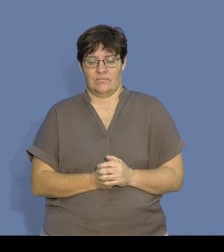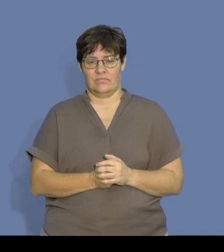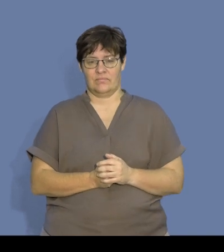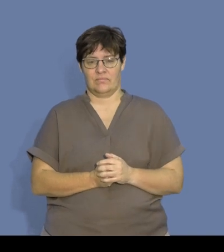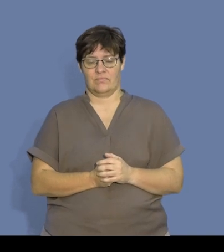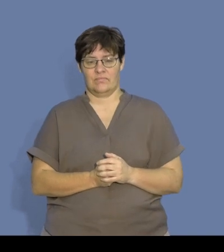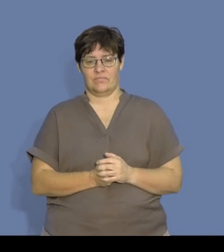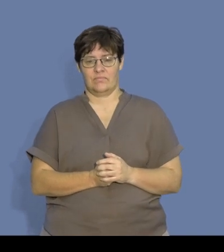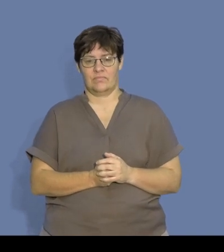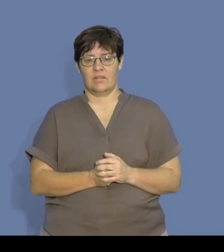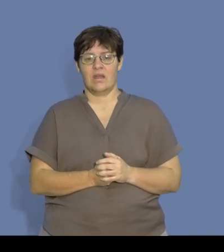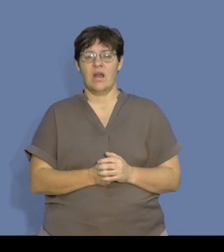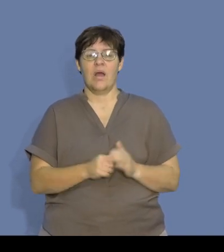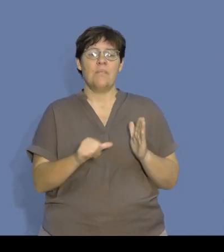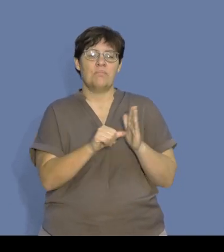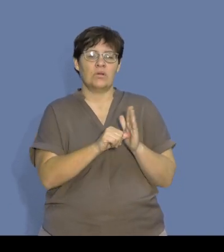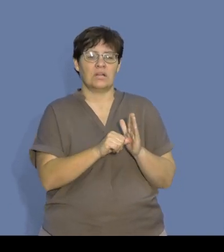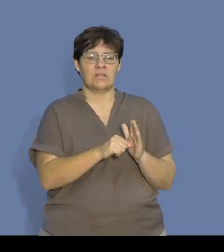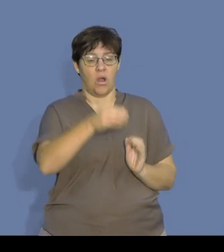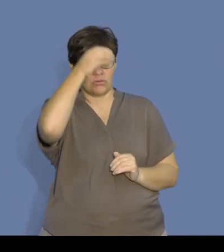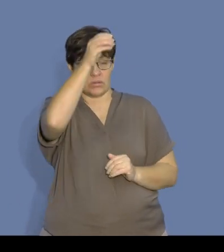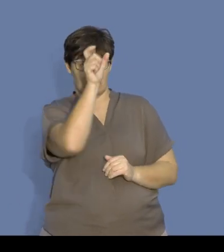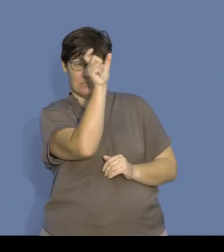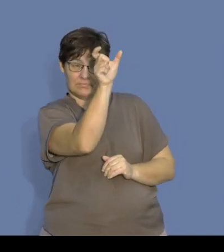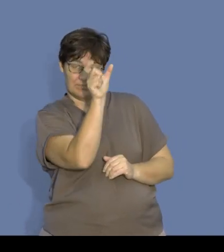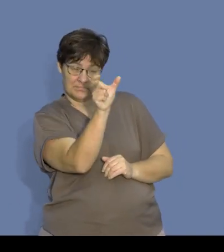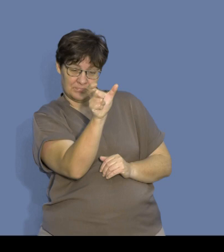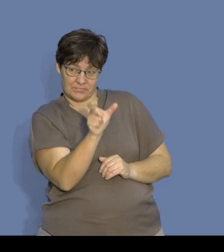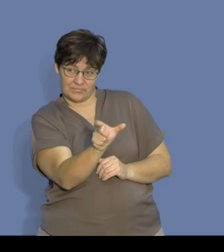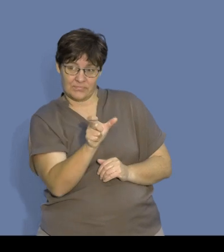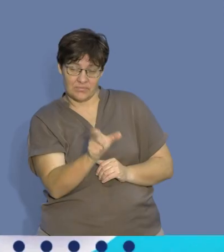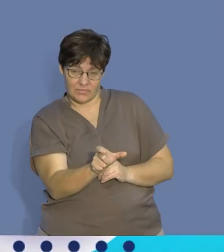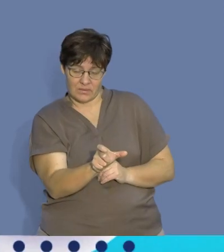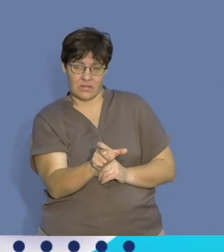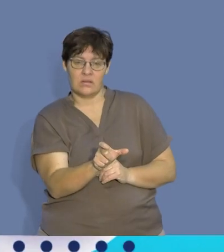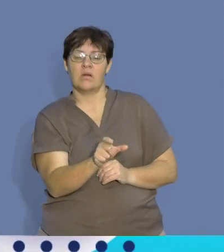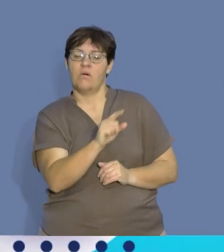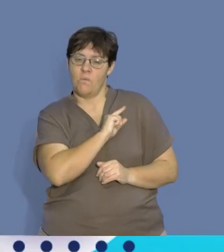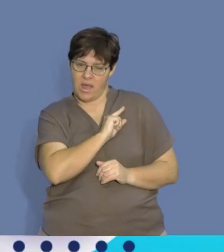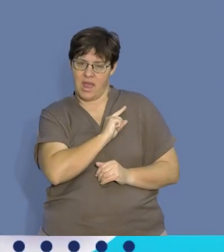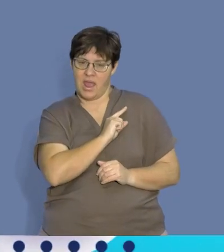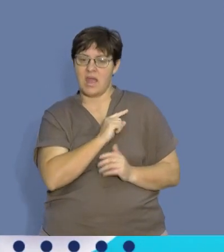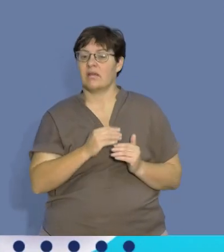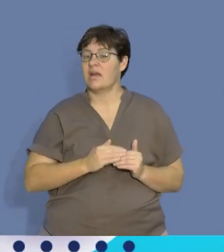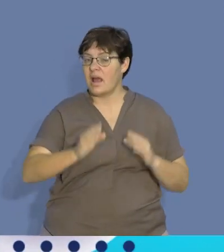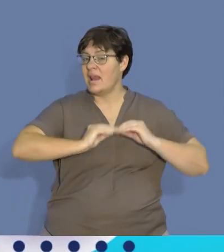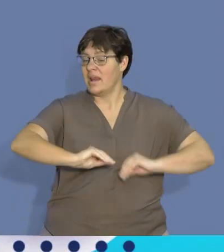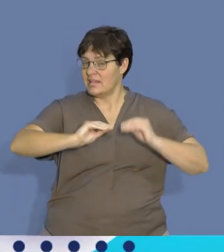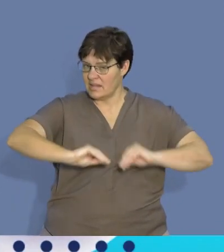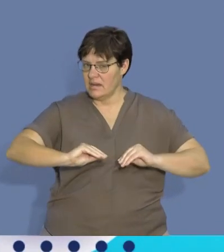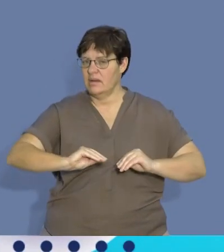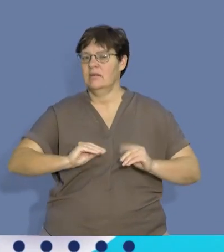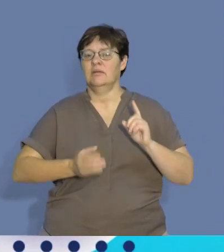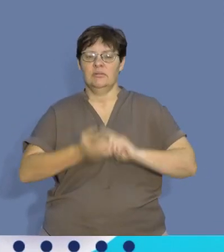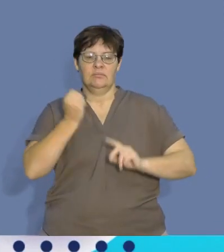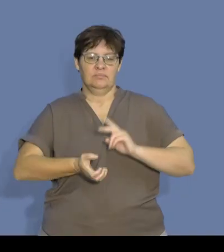Right, now some of the key concepts that I want you guys to focus on that we obviously going to come across in our